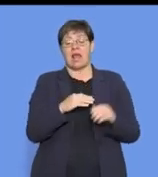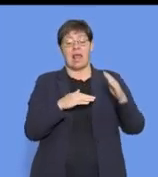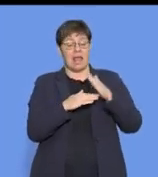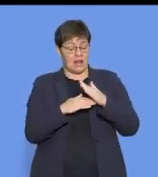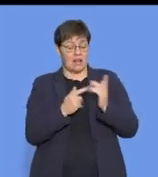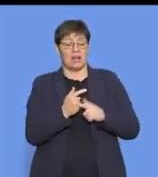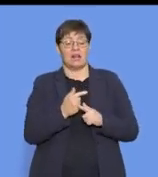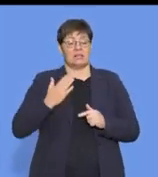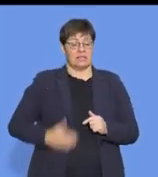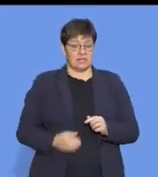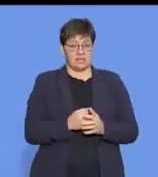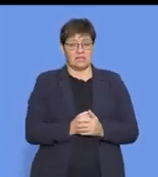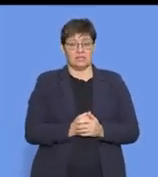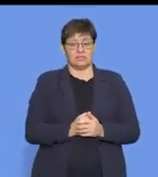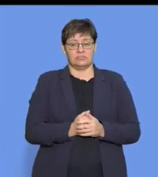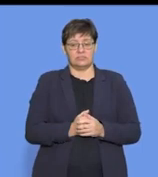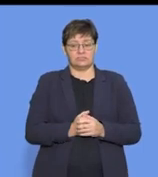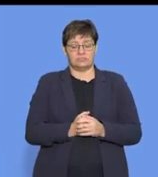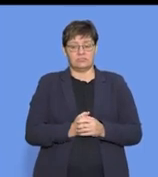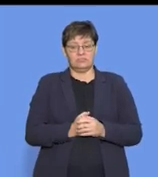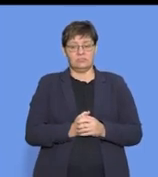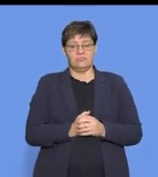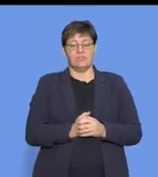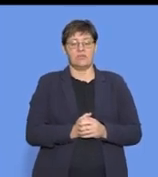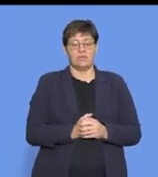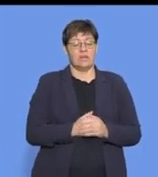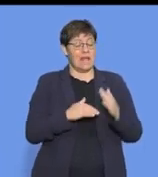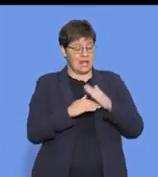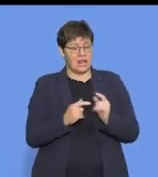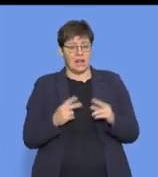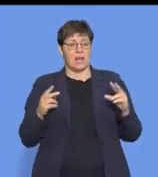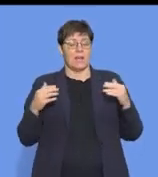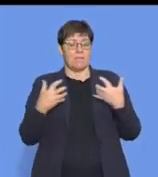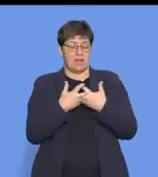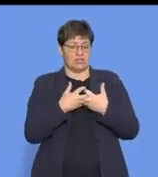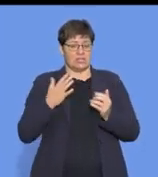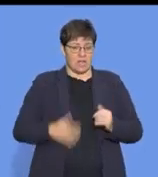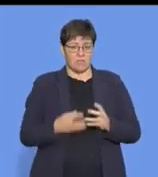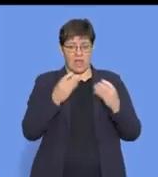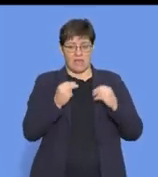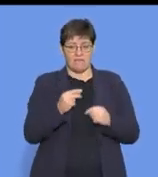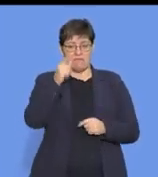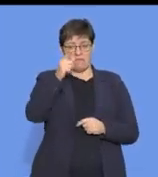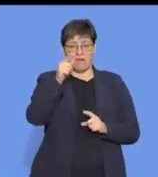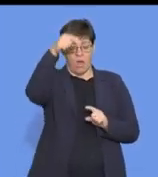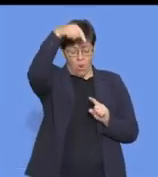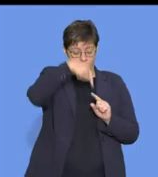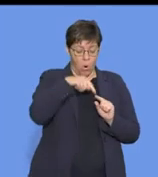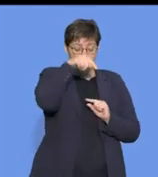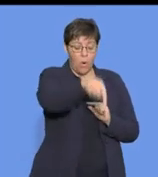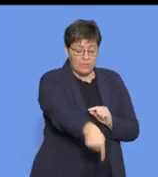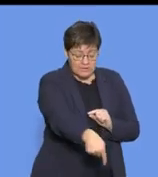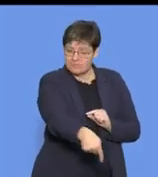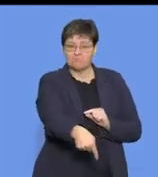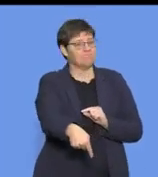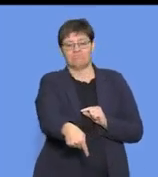So, we need an angle and its matching side. We have this angle, but we do not